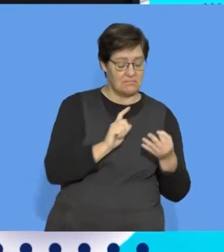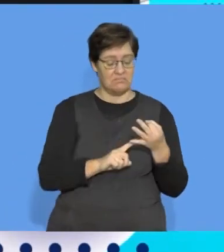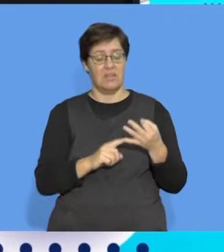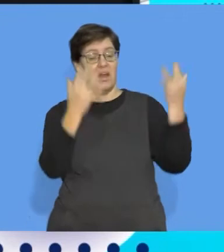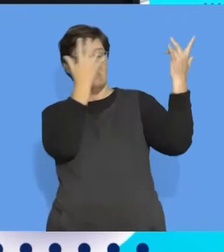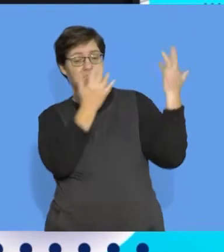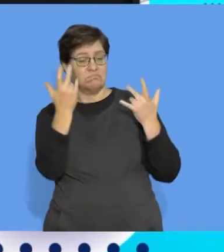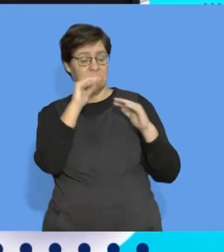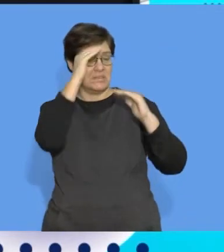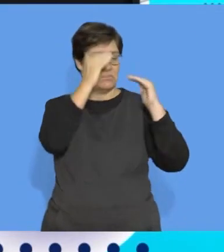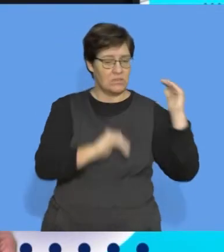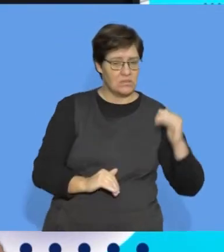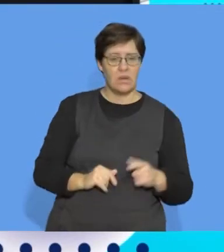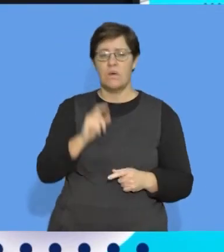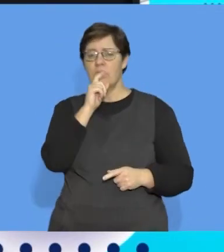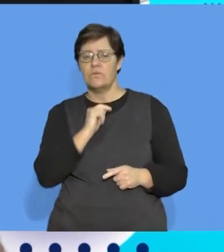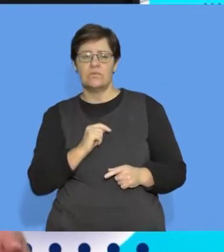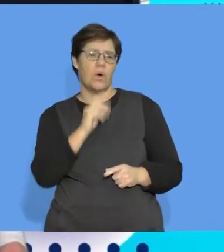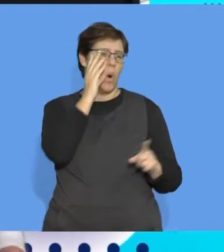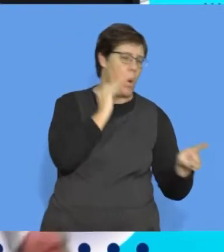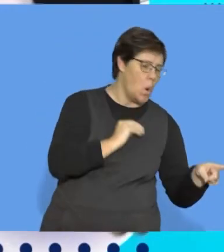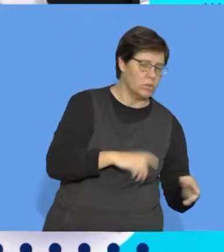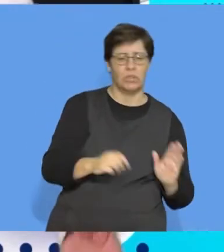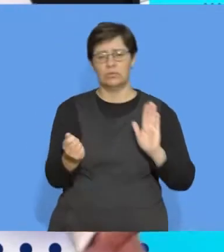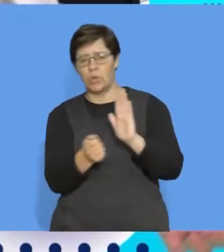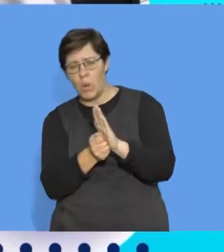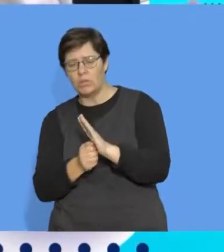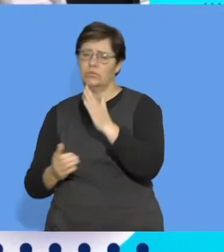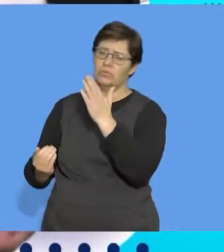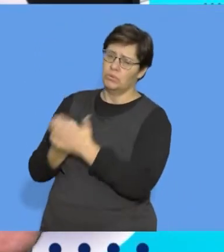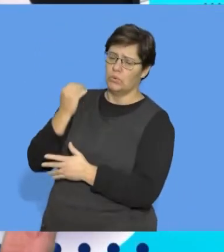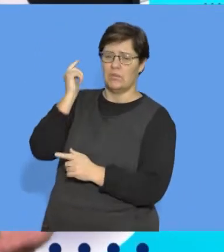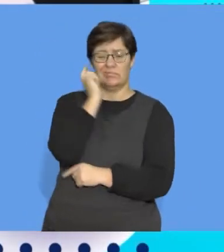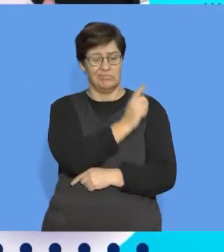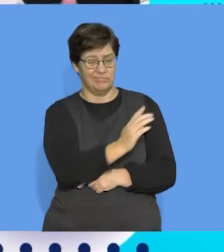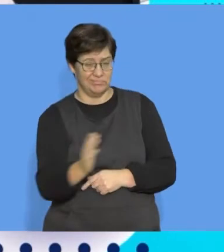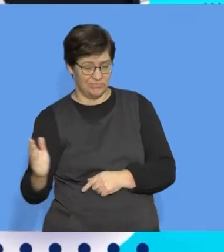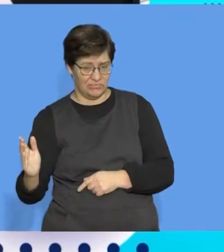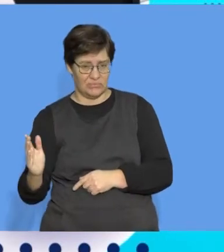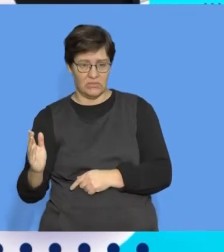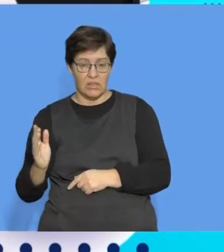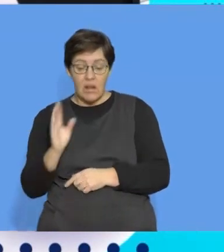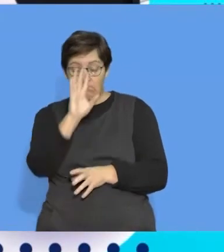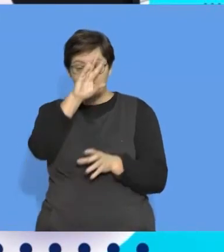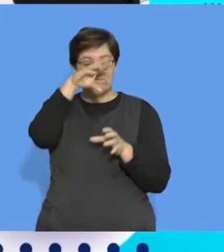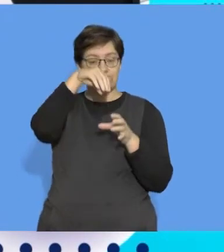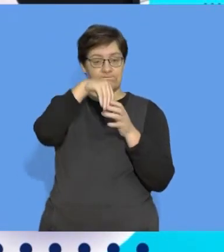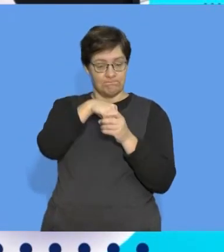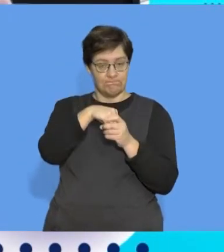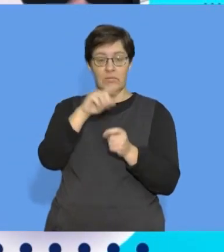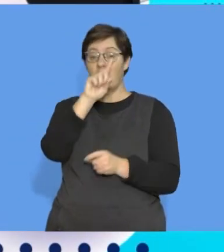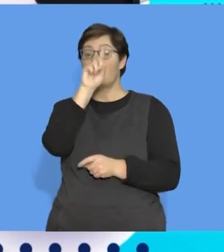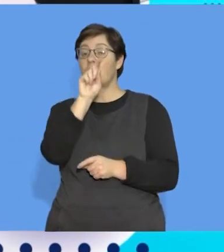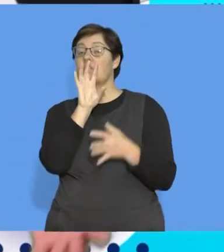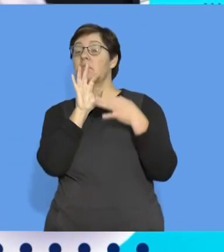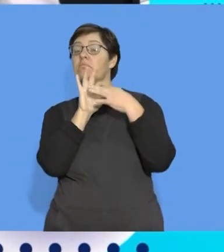depreciation, working on the old, the sold, the new, and everything that goes into a question with